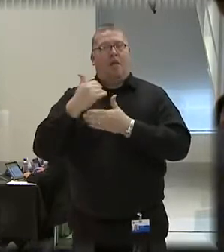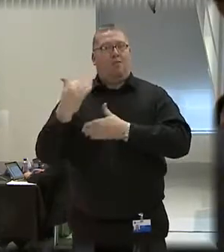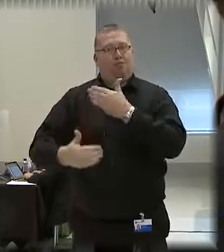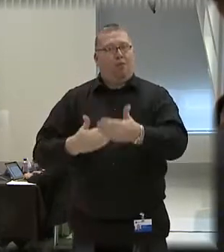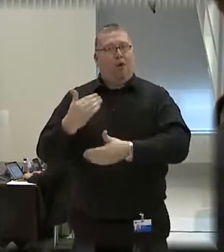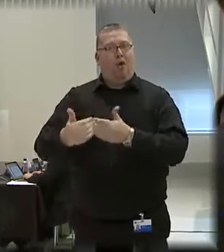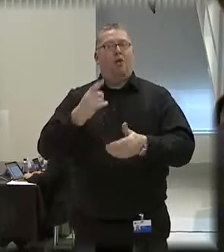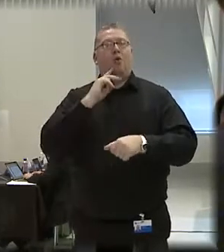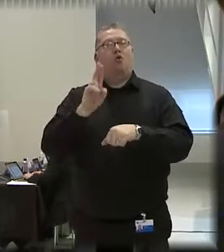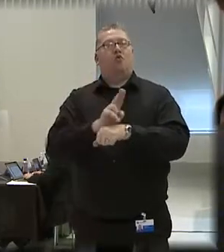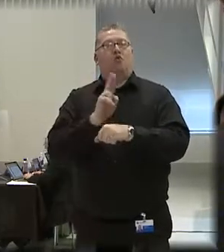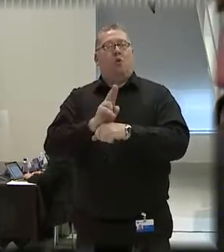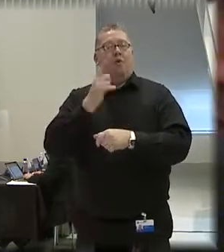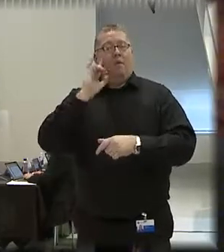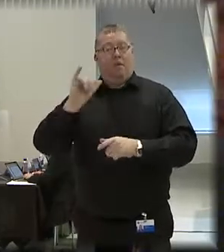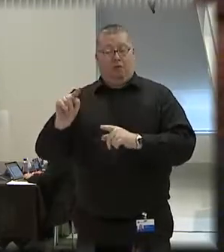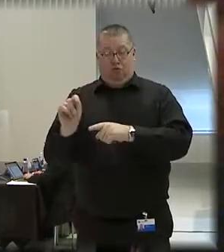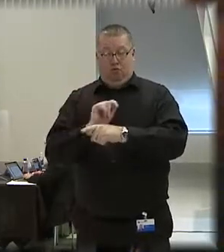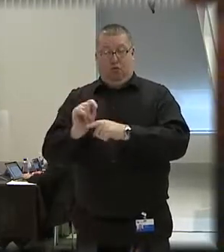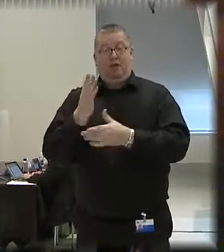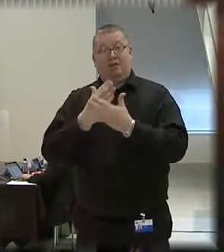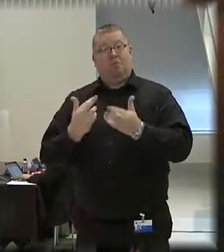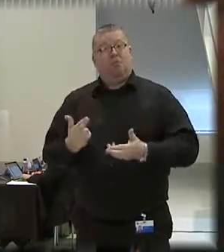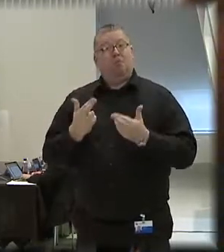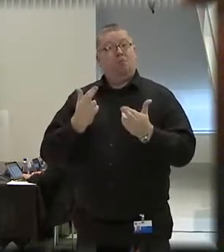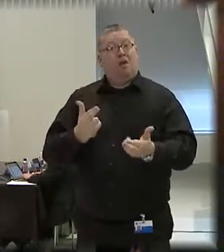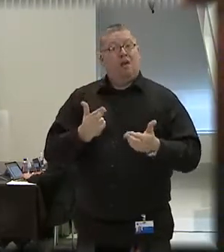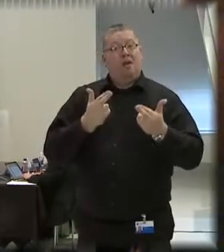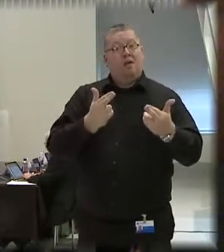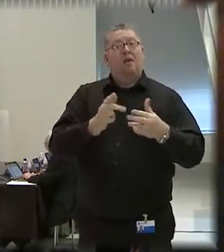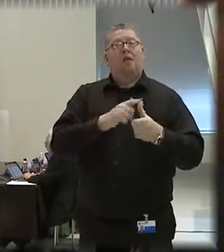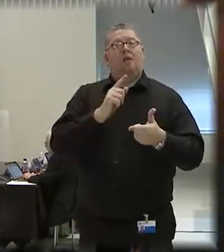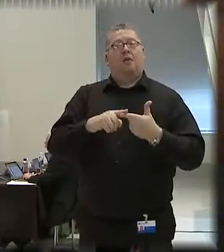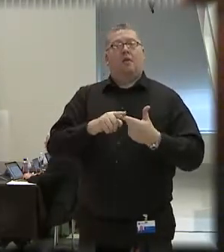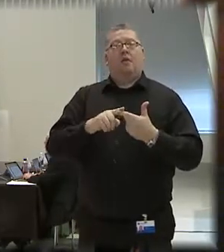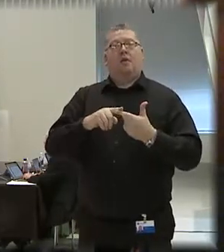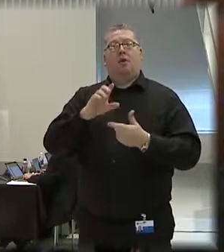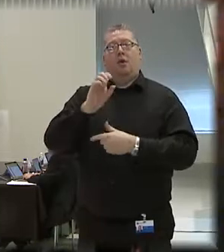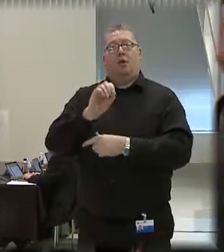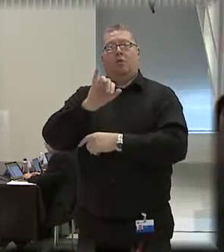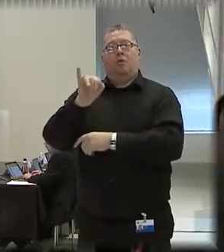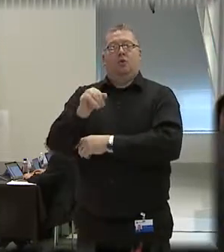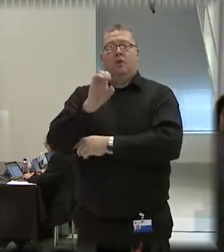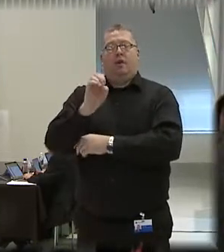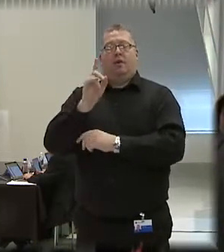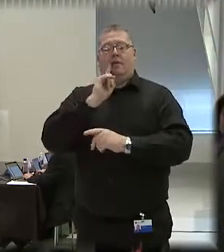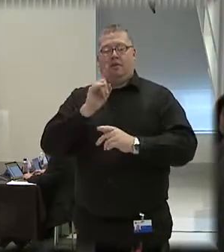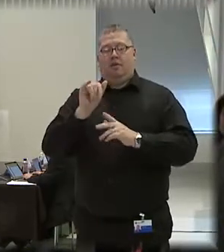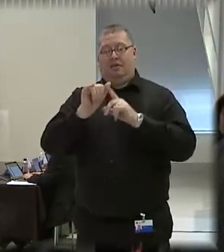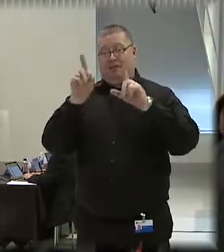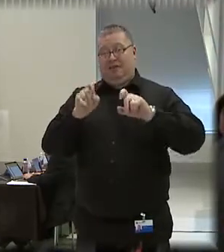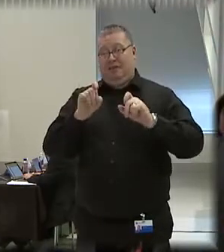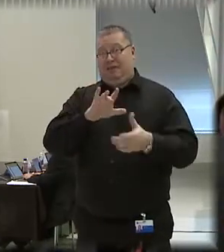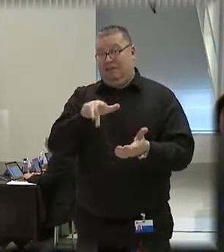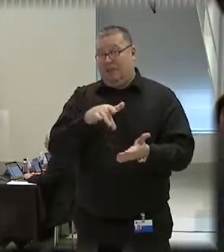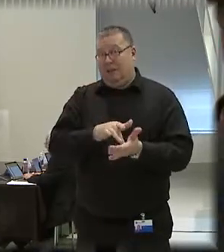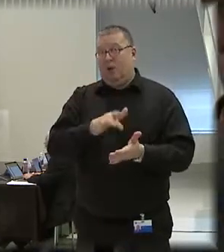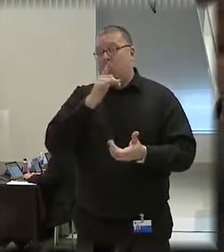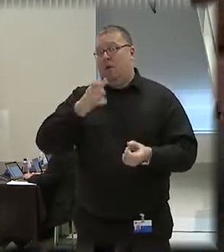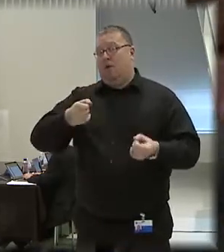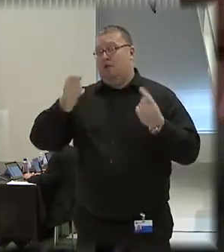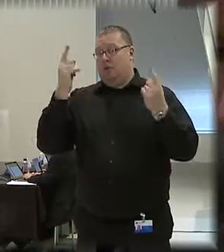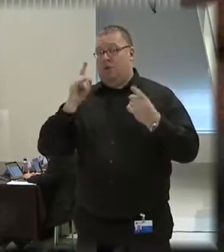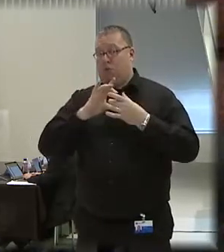force policy and training review recommendations, and the BJA OJP Diagnostic Center for Understanding Crime